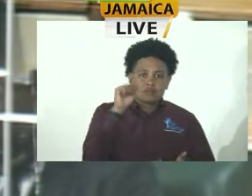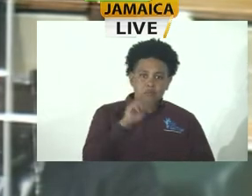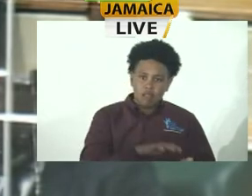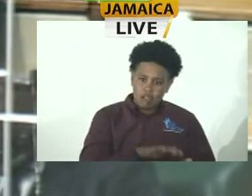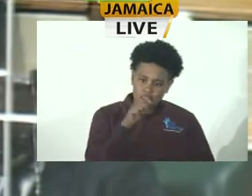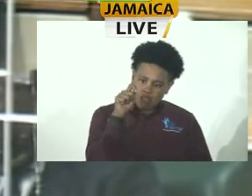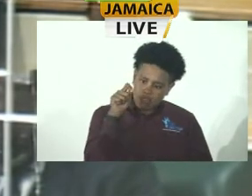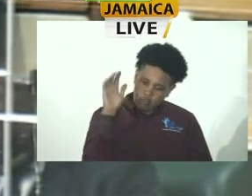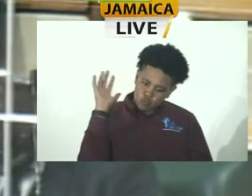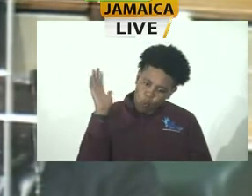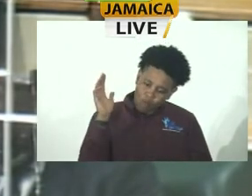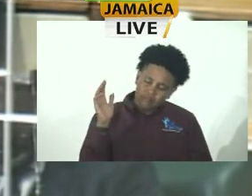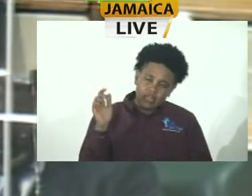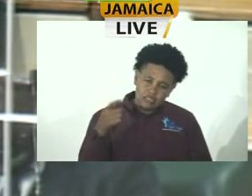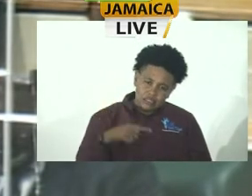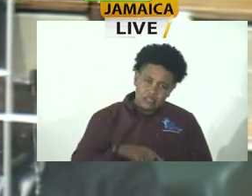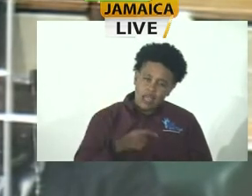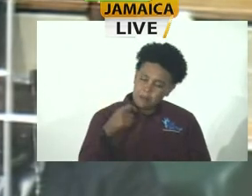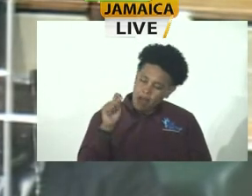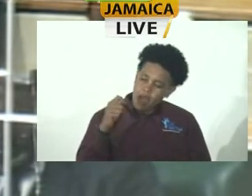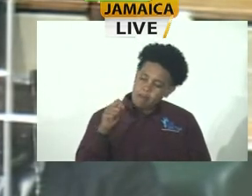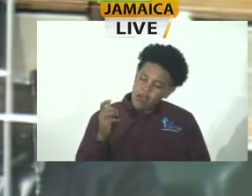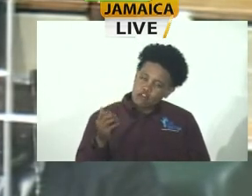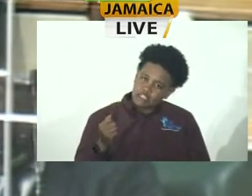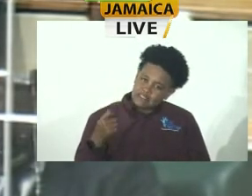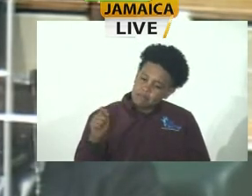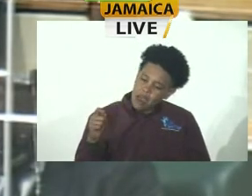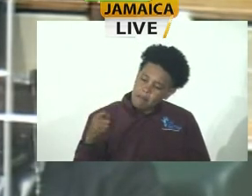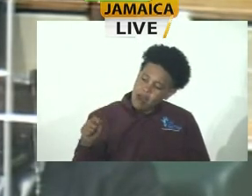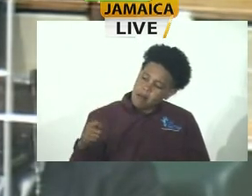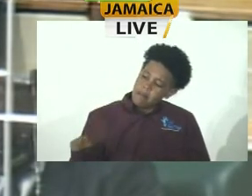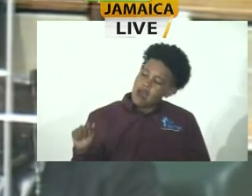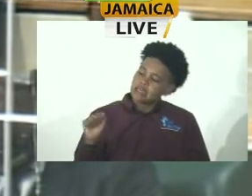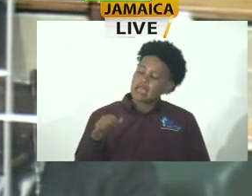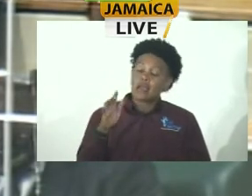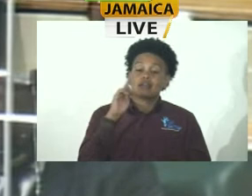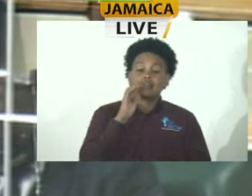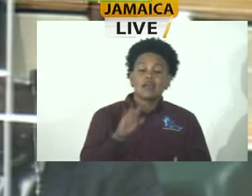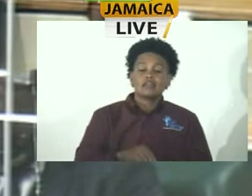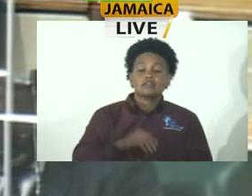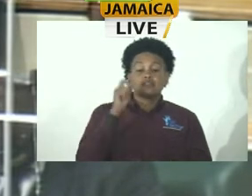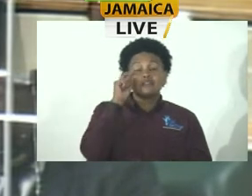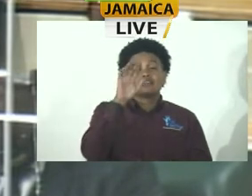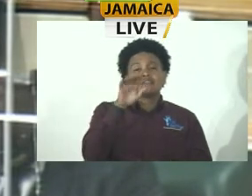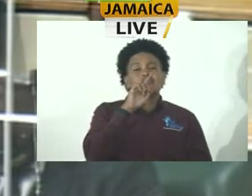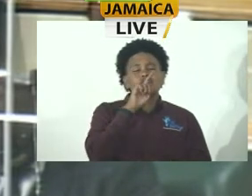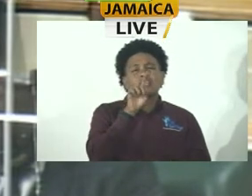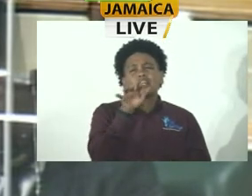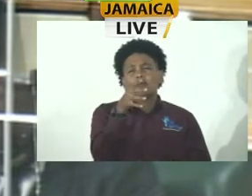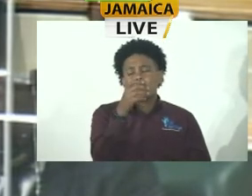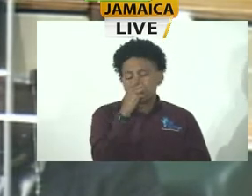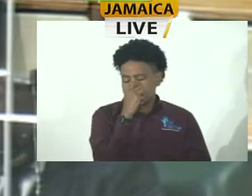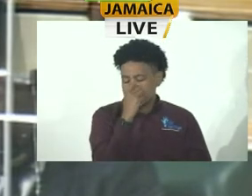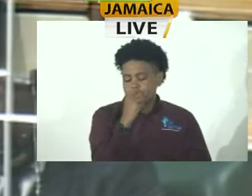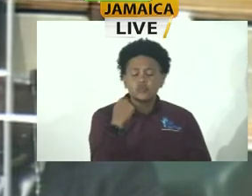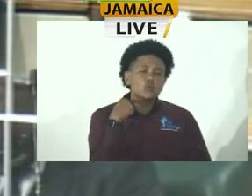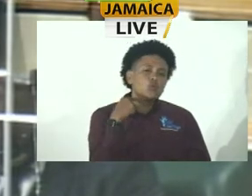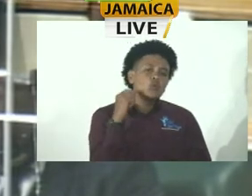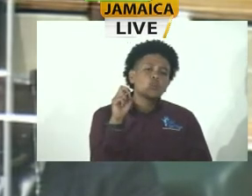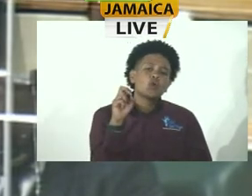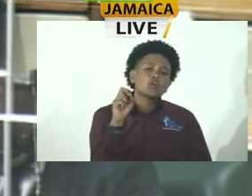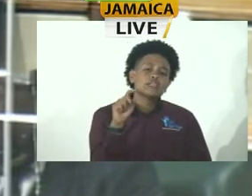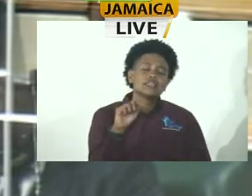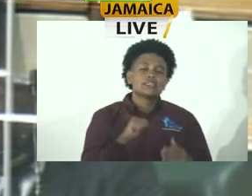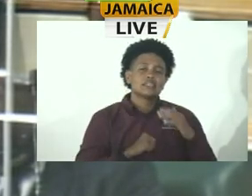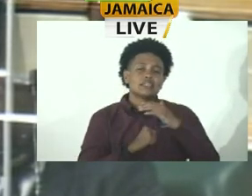to mark that they can start marking as they receive uh of course madam speaker the the the june 30th